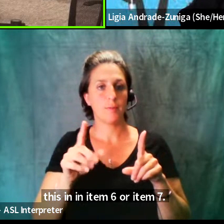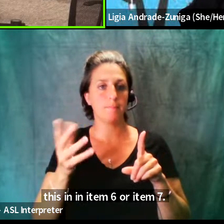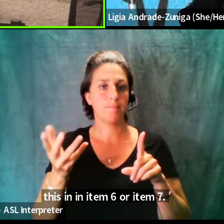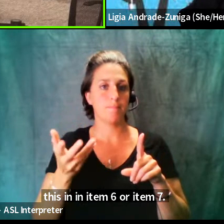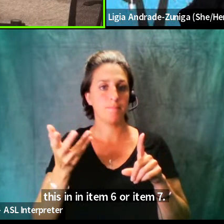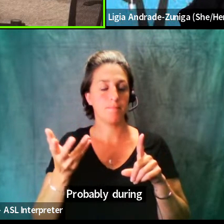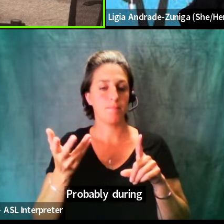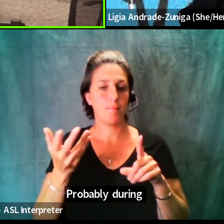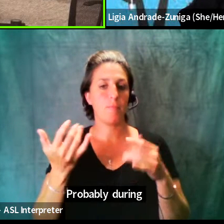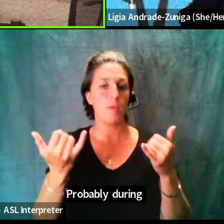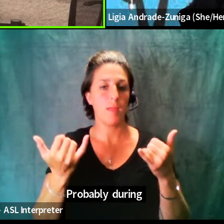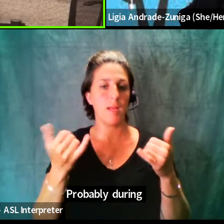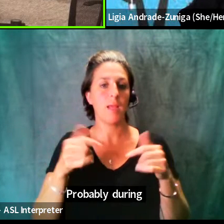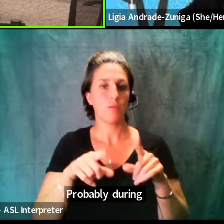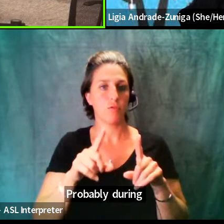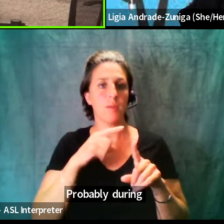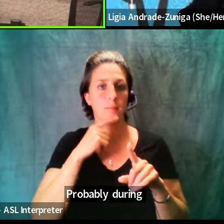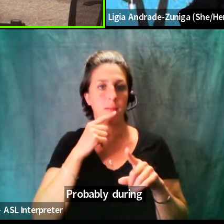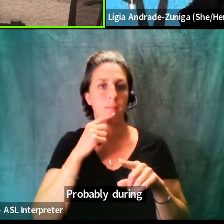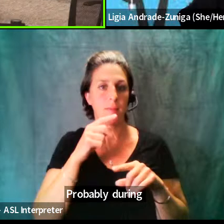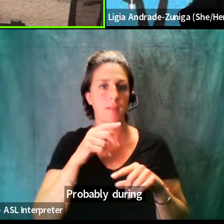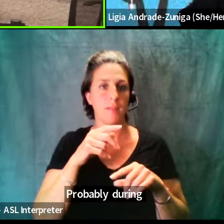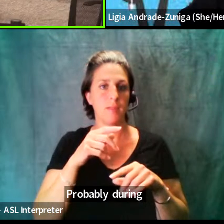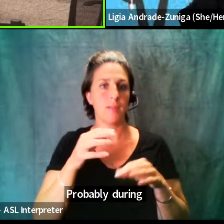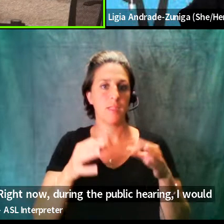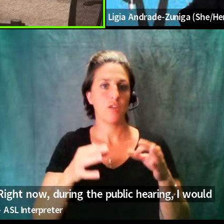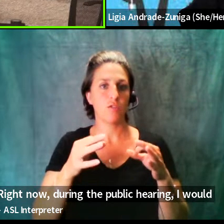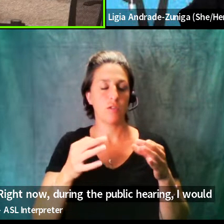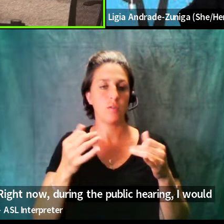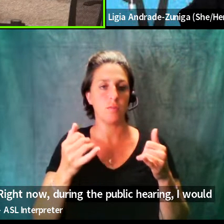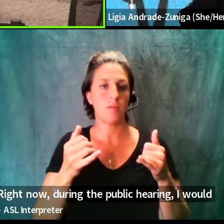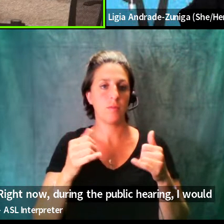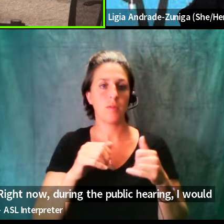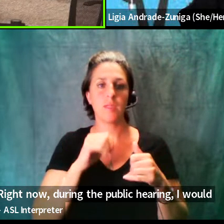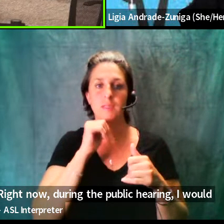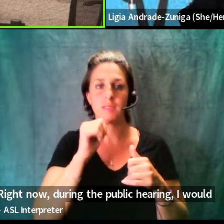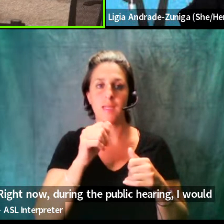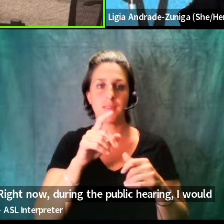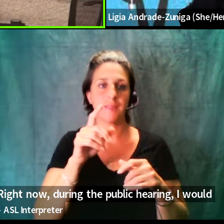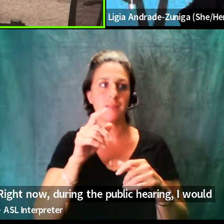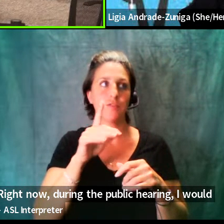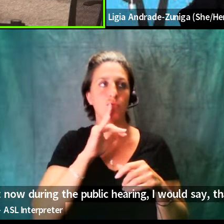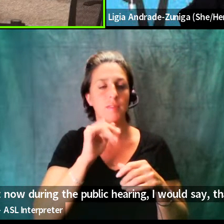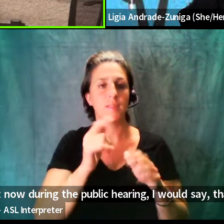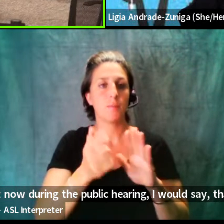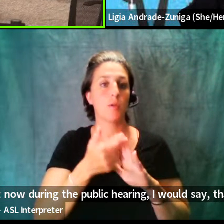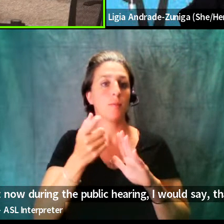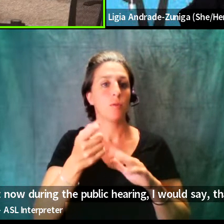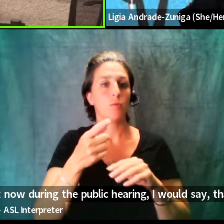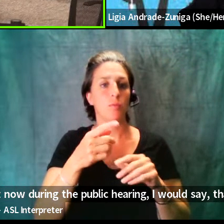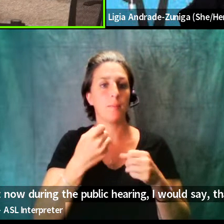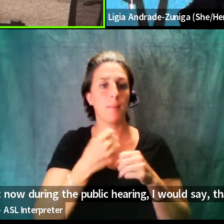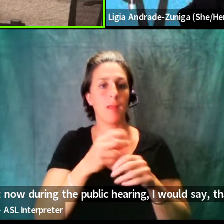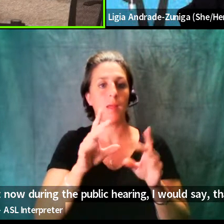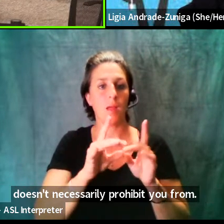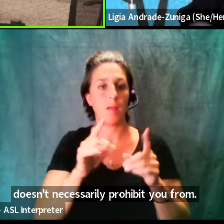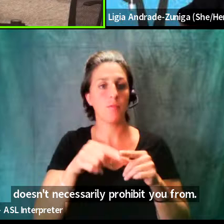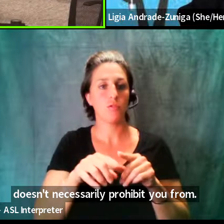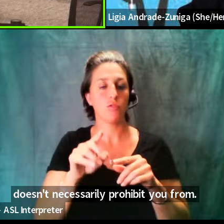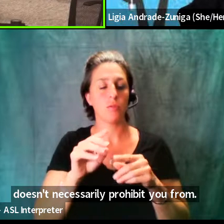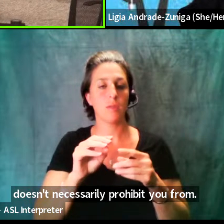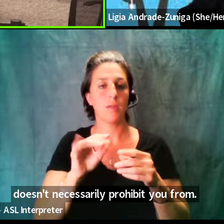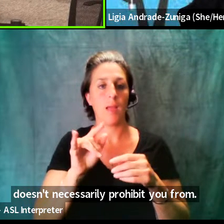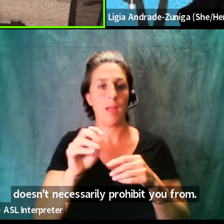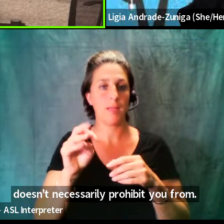right now during the public hearing, I would say. Okay. That doesn't necessarily prohibit you from making commentary during item 7